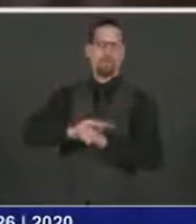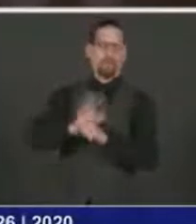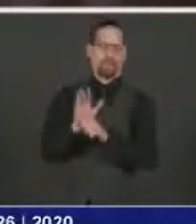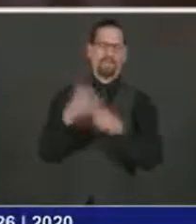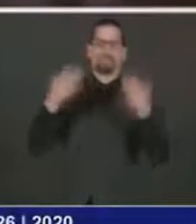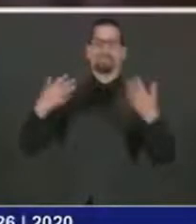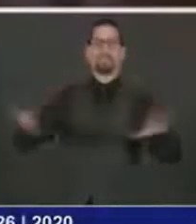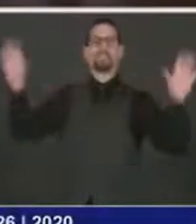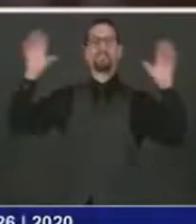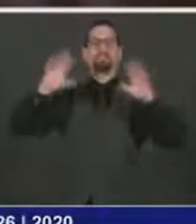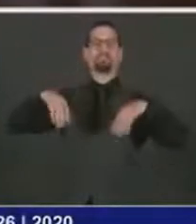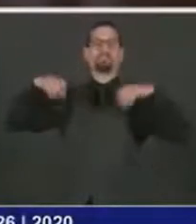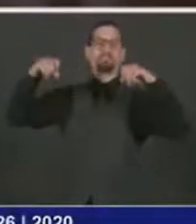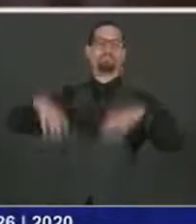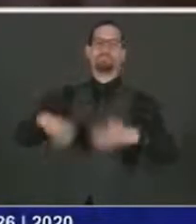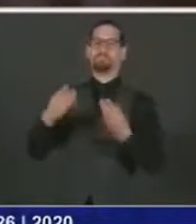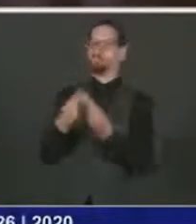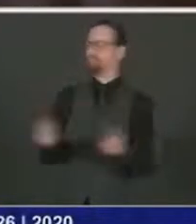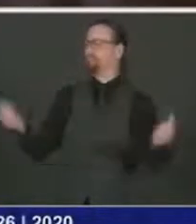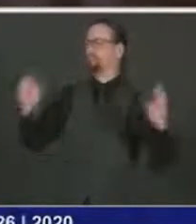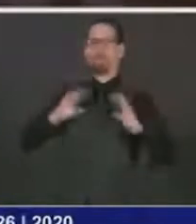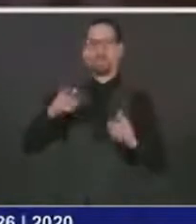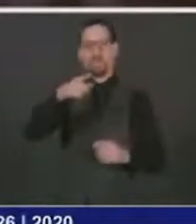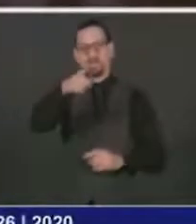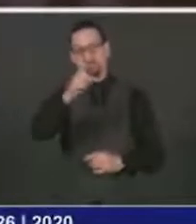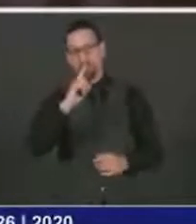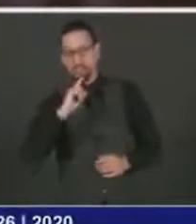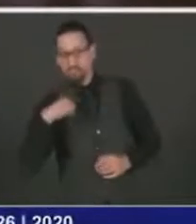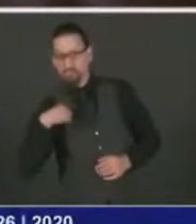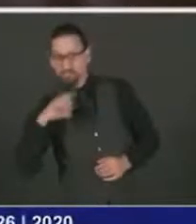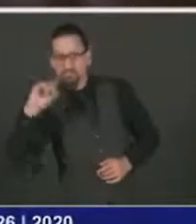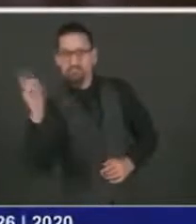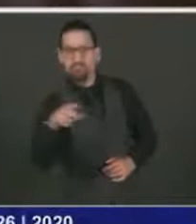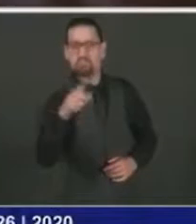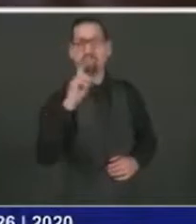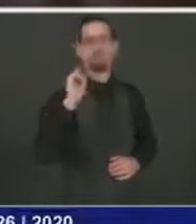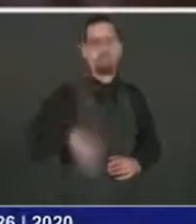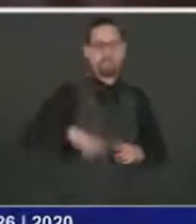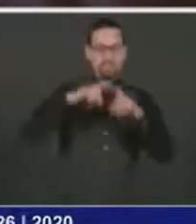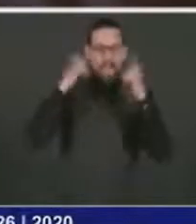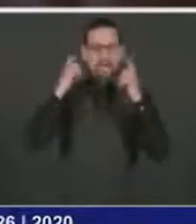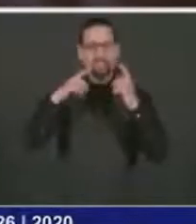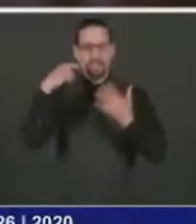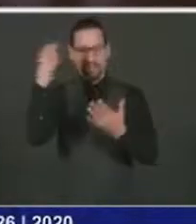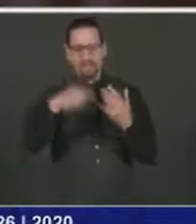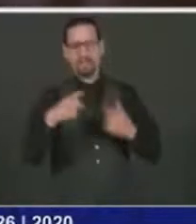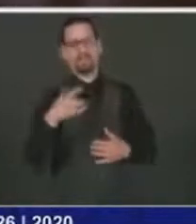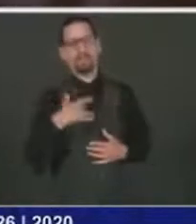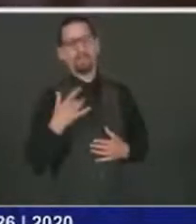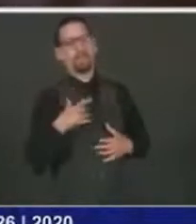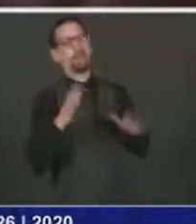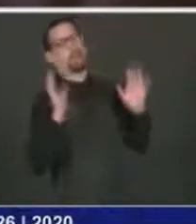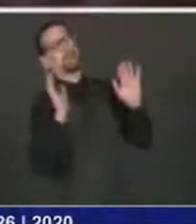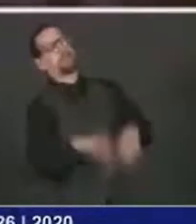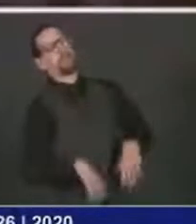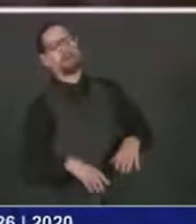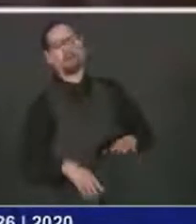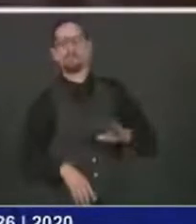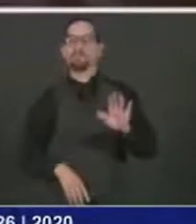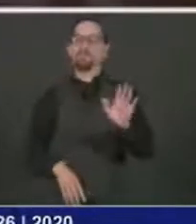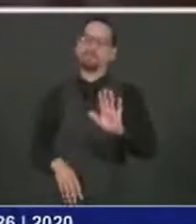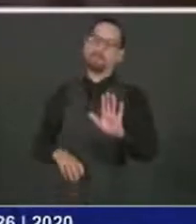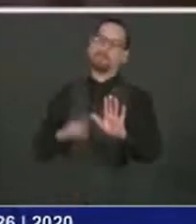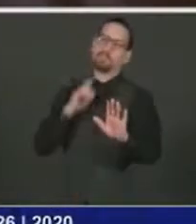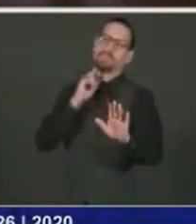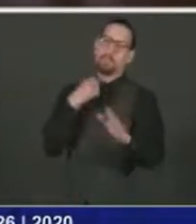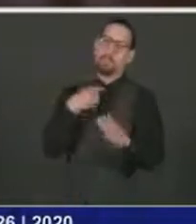don't tell me what to do, I'd like to say this to you. This virus has had a devastating effect